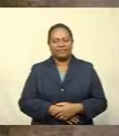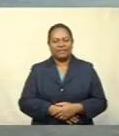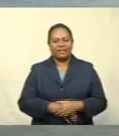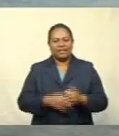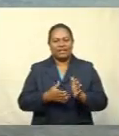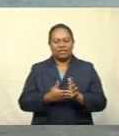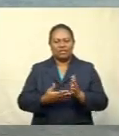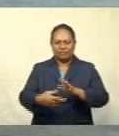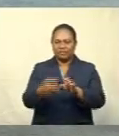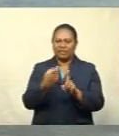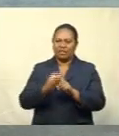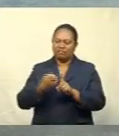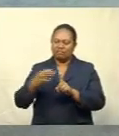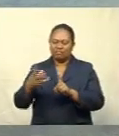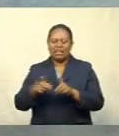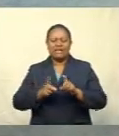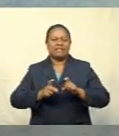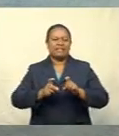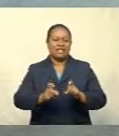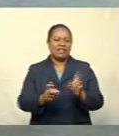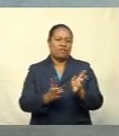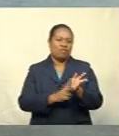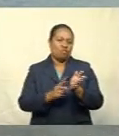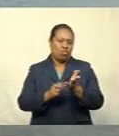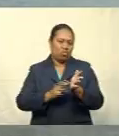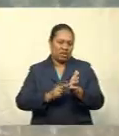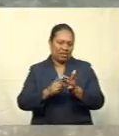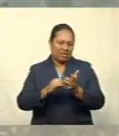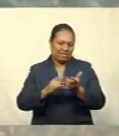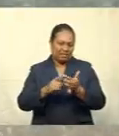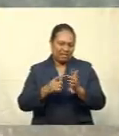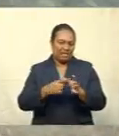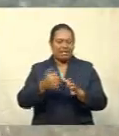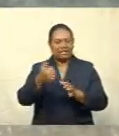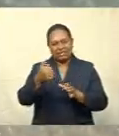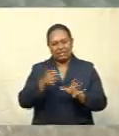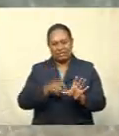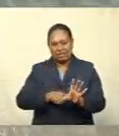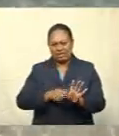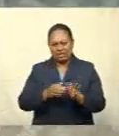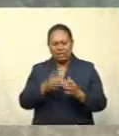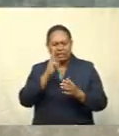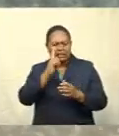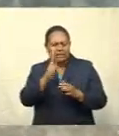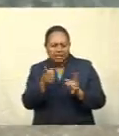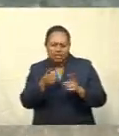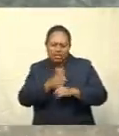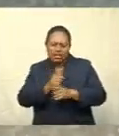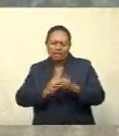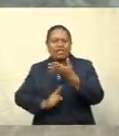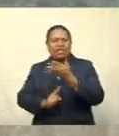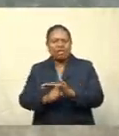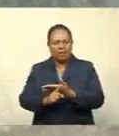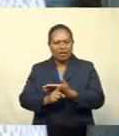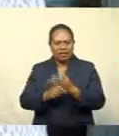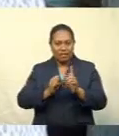Keresi Soko has been living in Vunisea for over 6 years and seen changes occur in their environment. And we can feel the